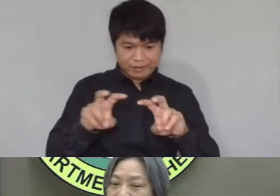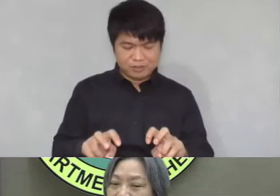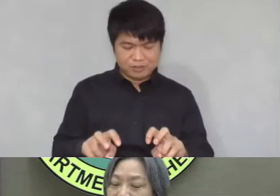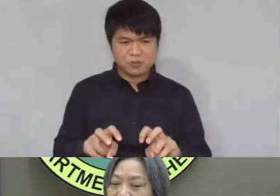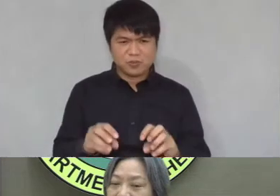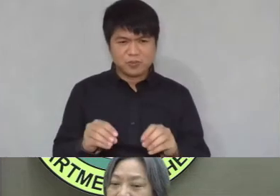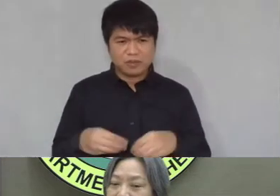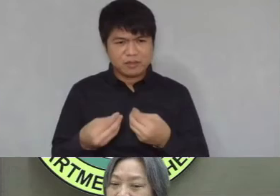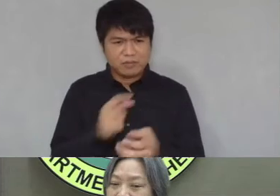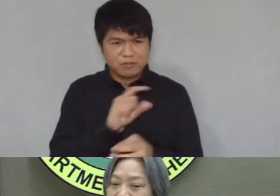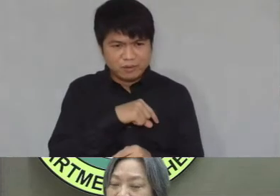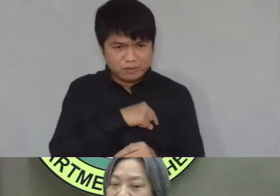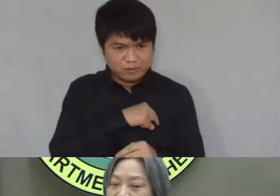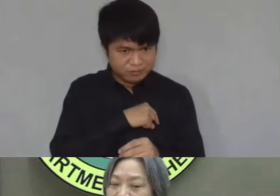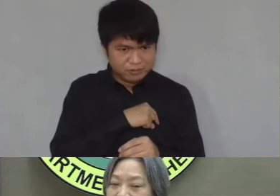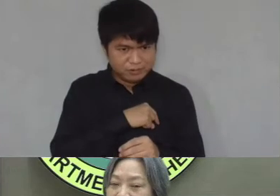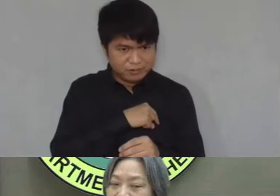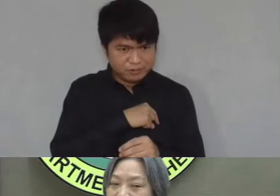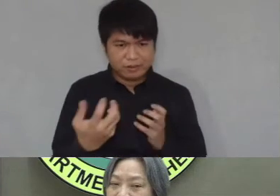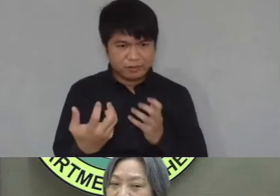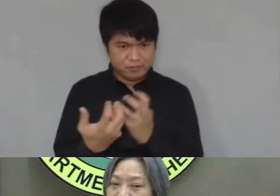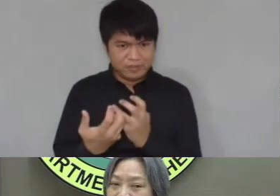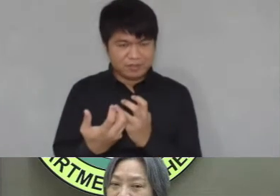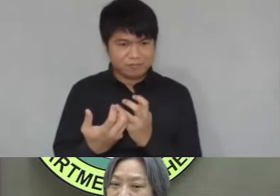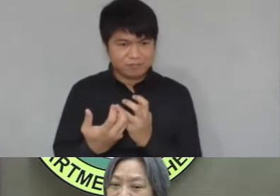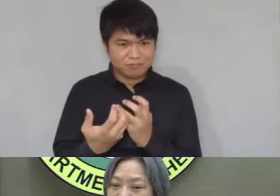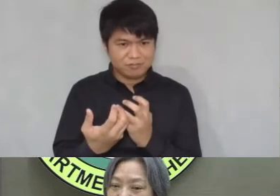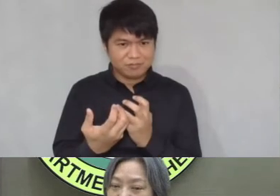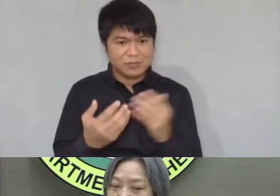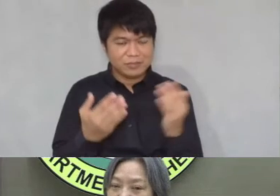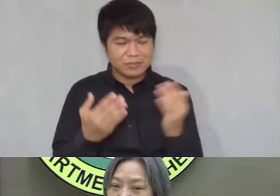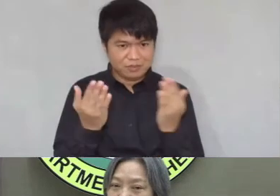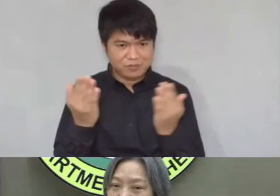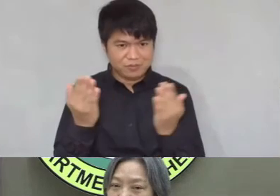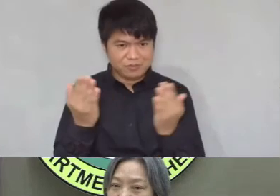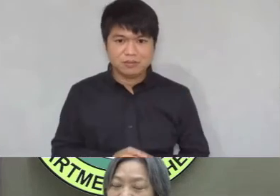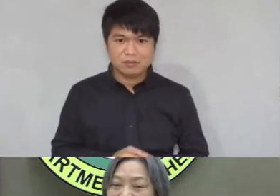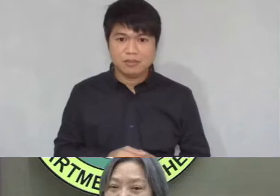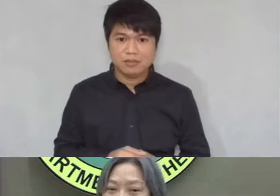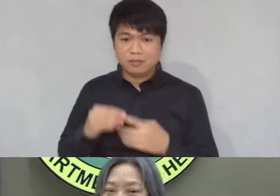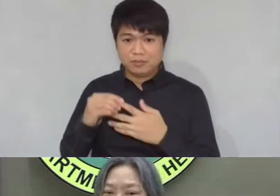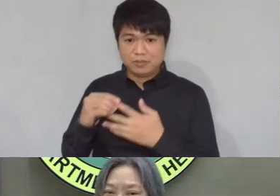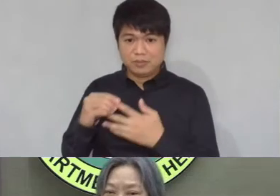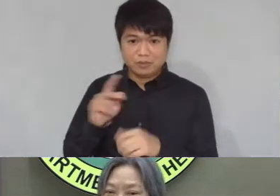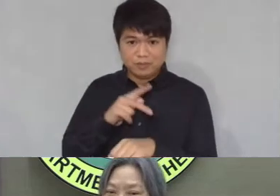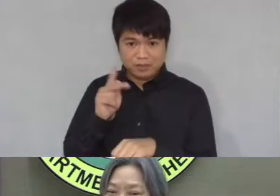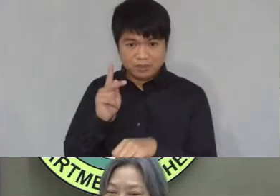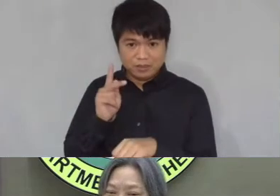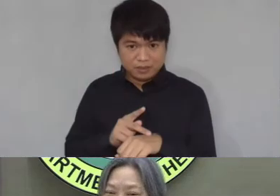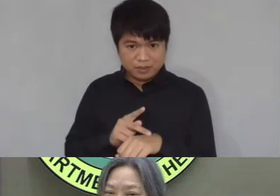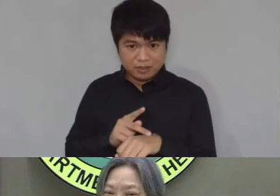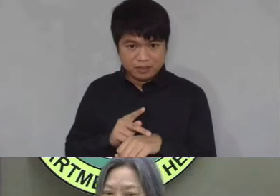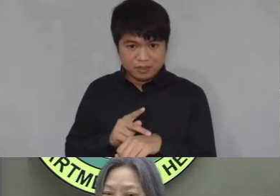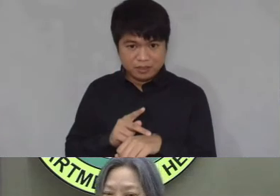competency analysis that we can give and advise to the specialty societies. Yes. Actually, special mention to the